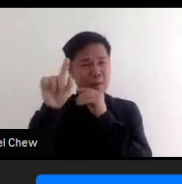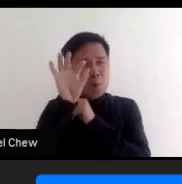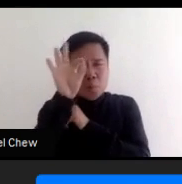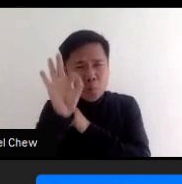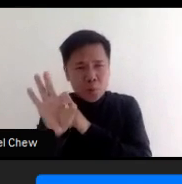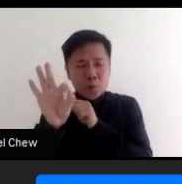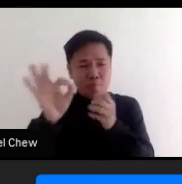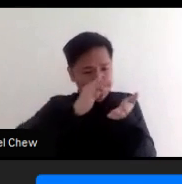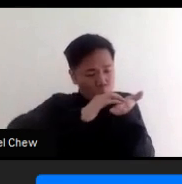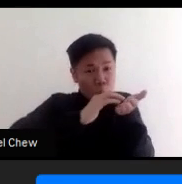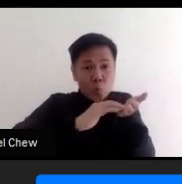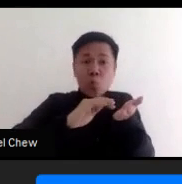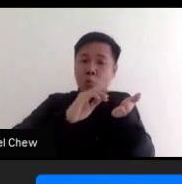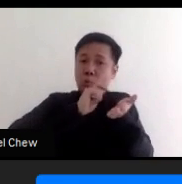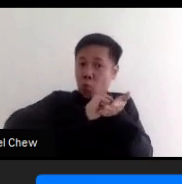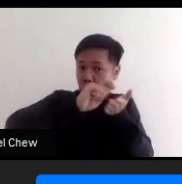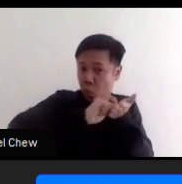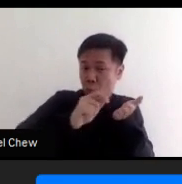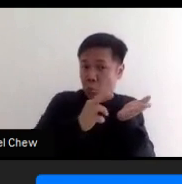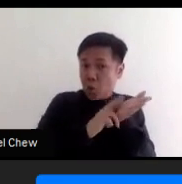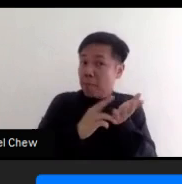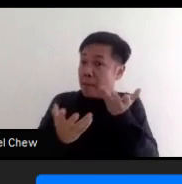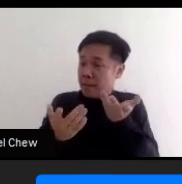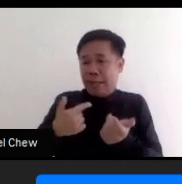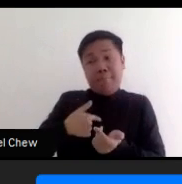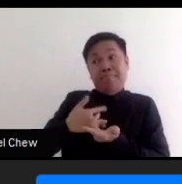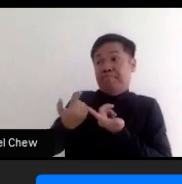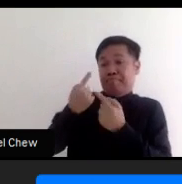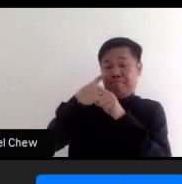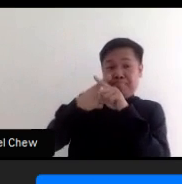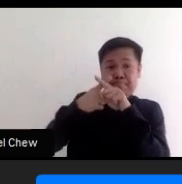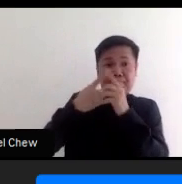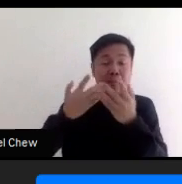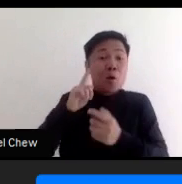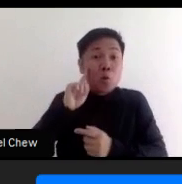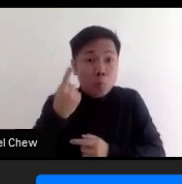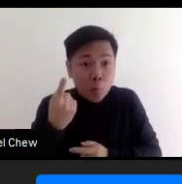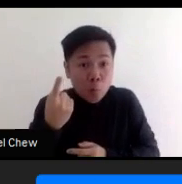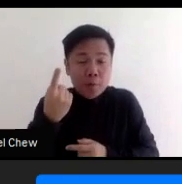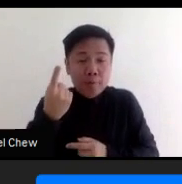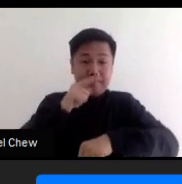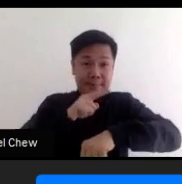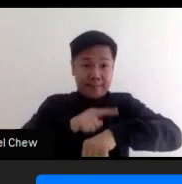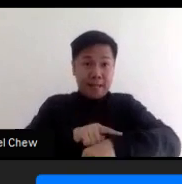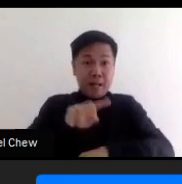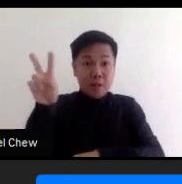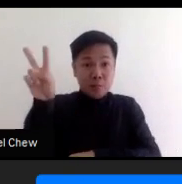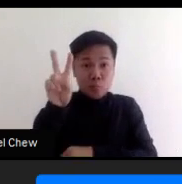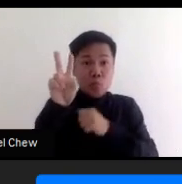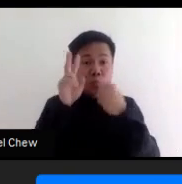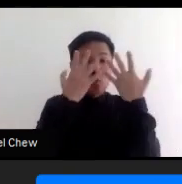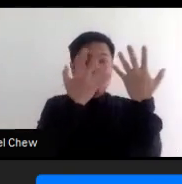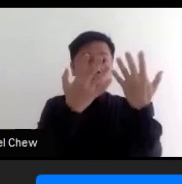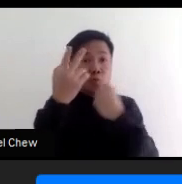report. Correct me if I'm wrong. So, tomorrow at 12, all the delegates